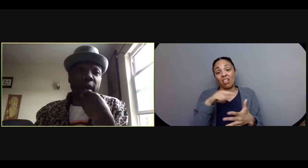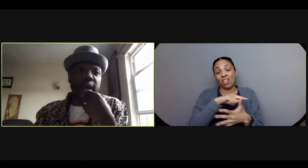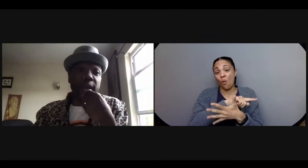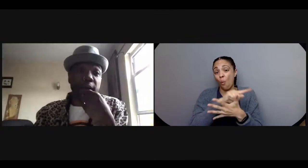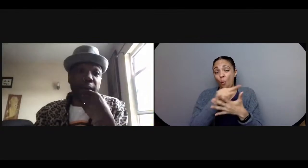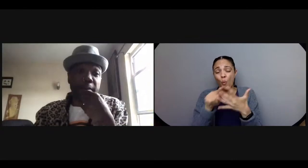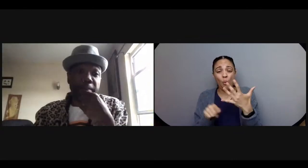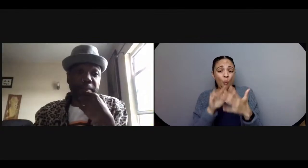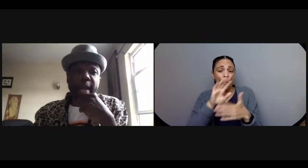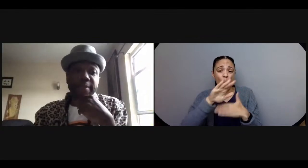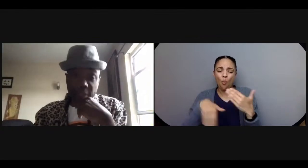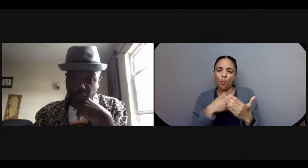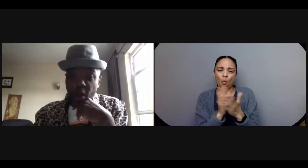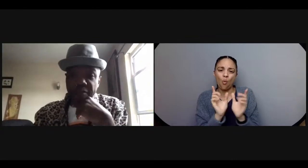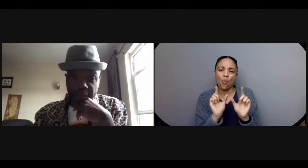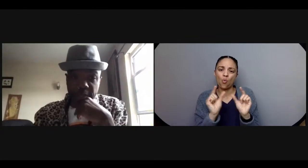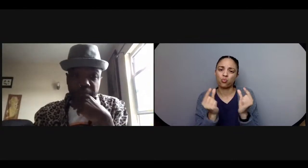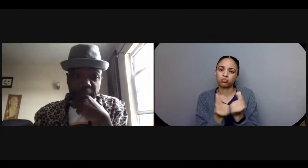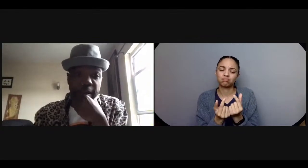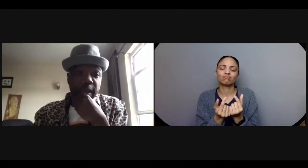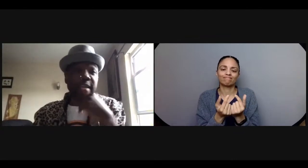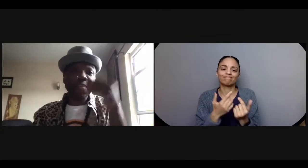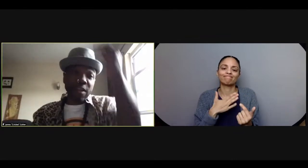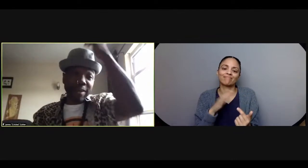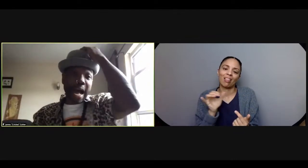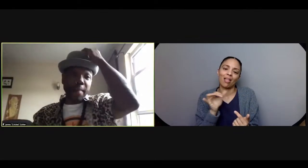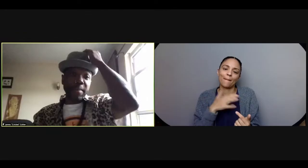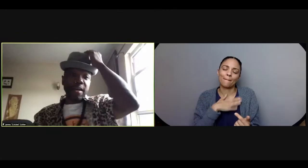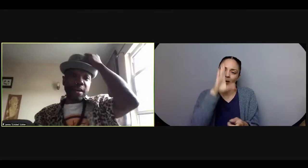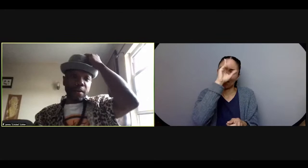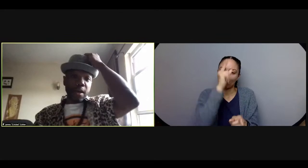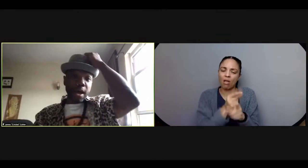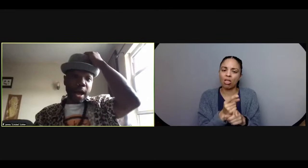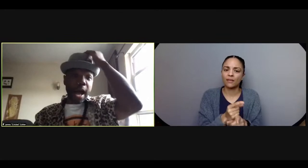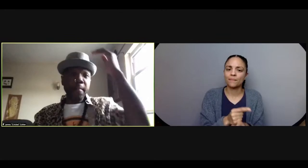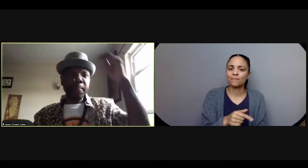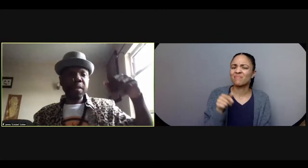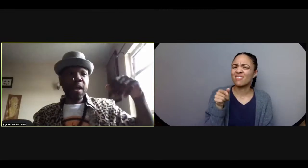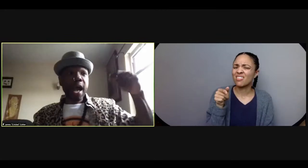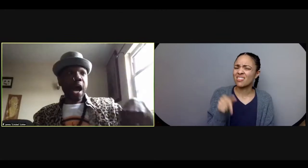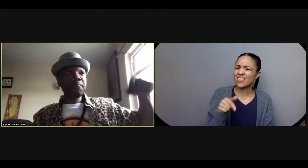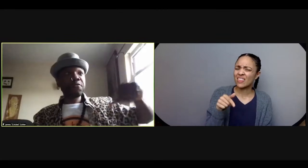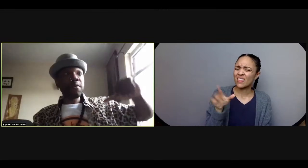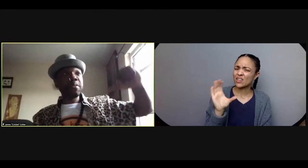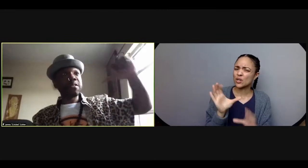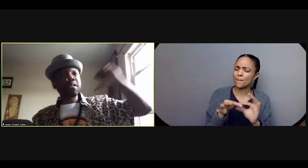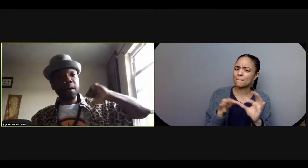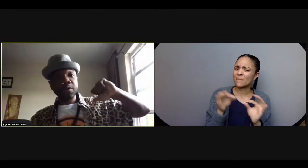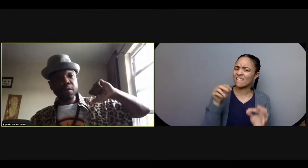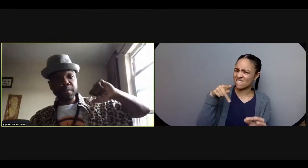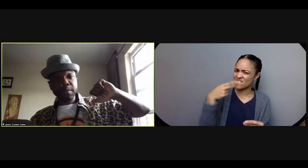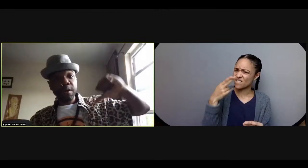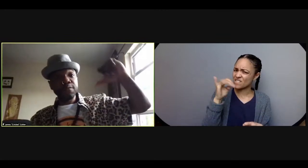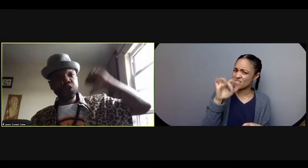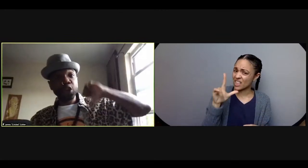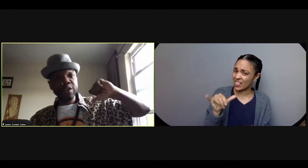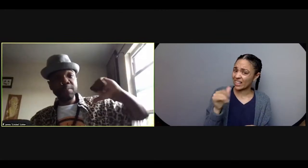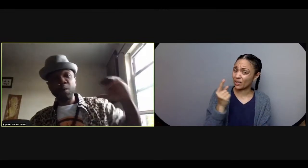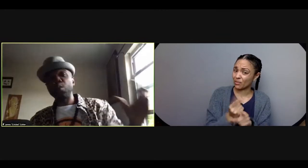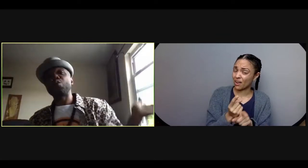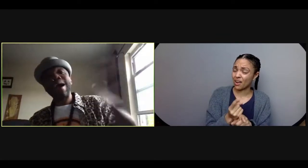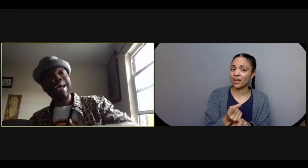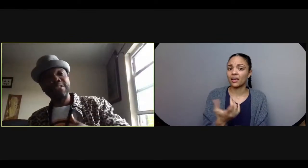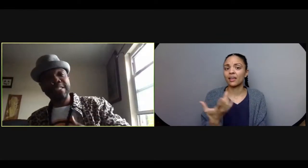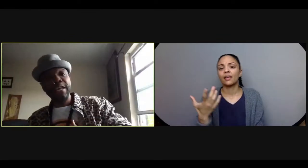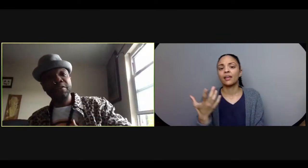Philly, right? Yeah, this is all Philly. Yeah. And the thing was, I'm from the suburbs of Jersey, but we're